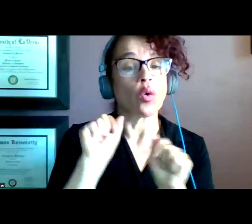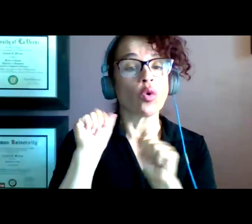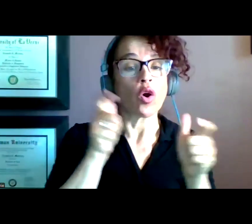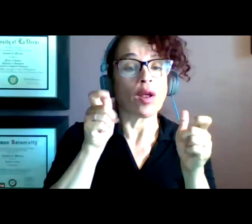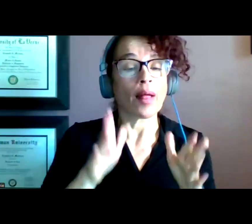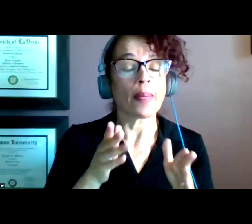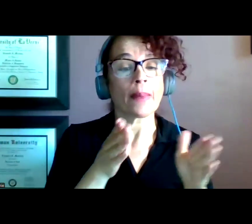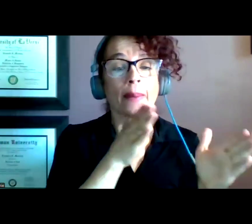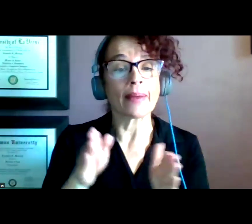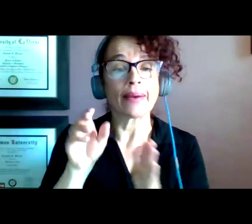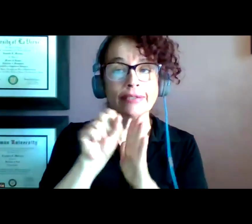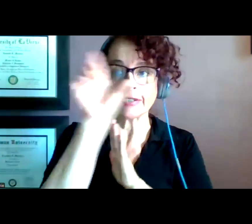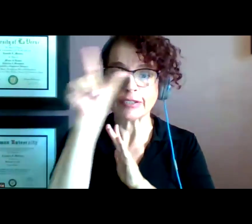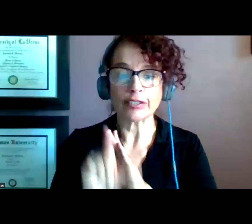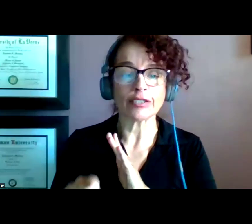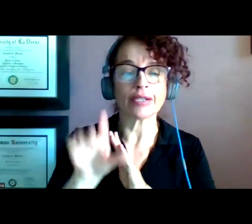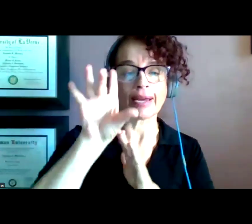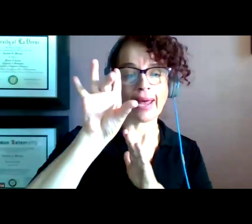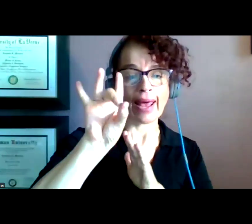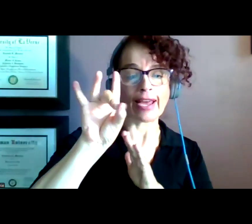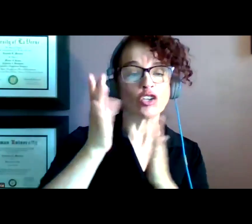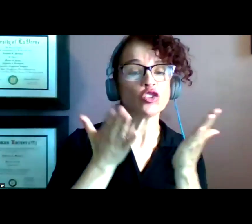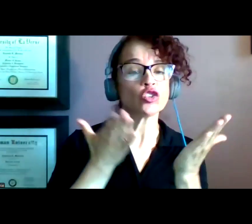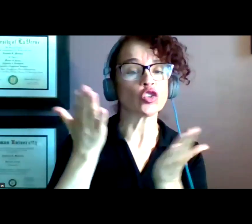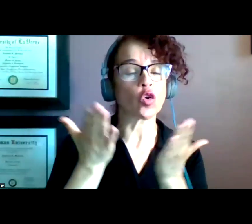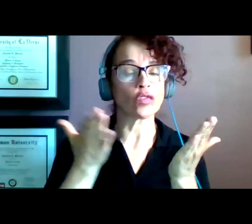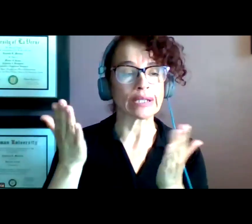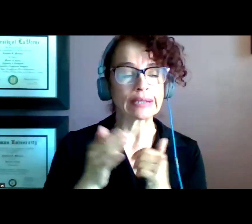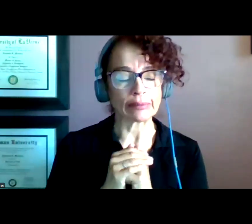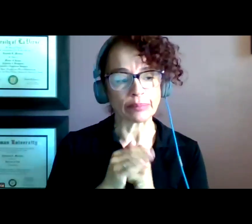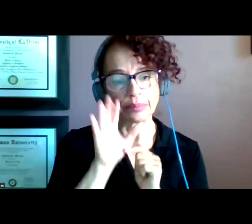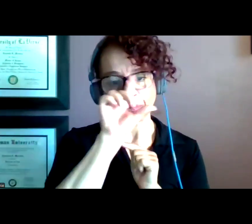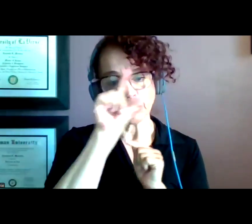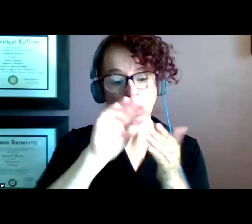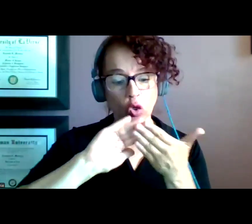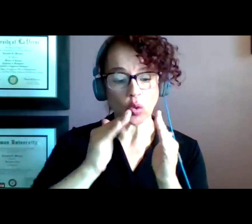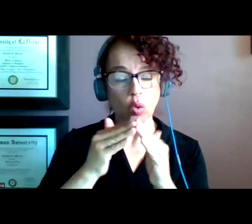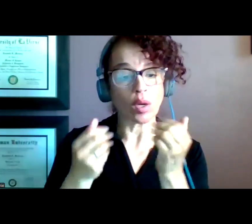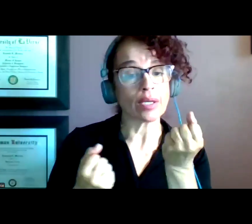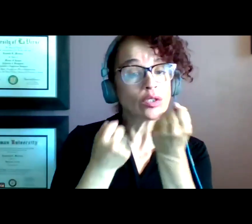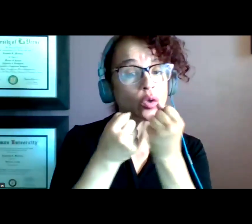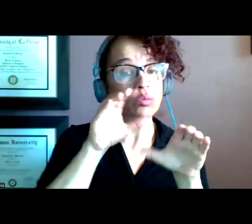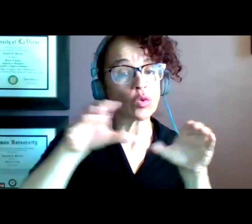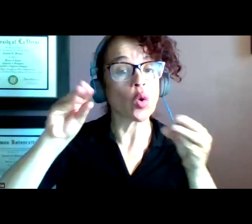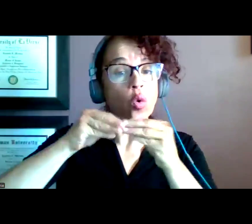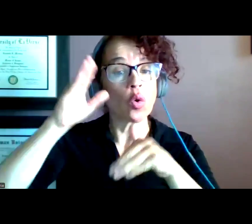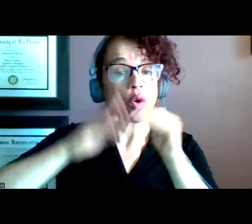managed care plans statewide offer at least 8 services. Across these community supports, more